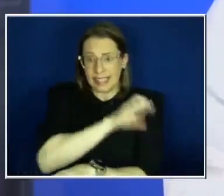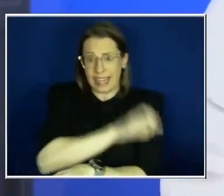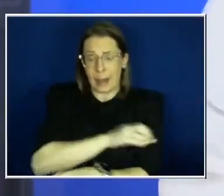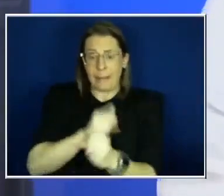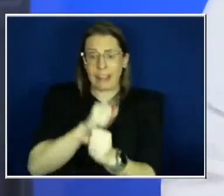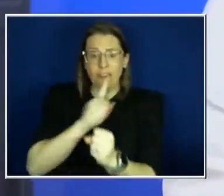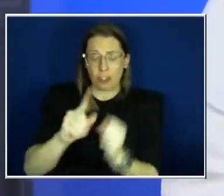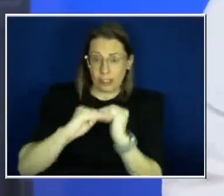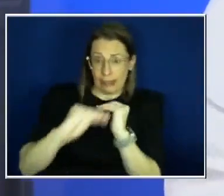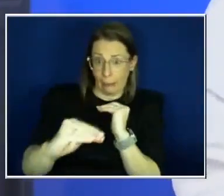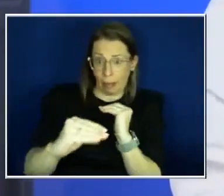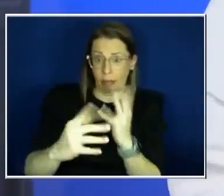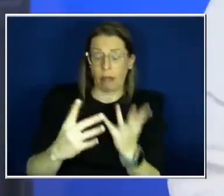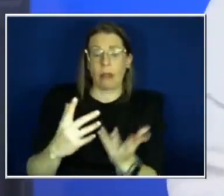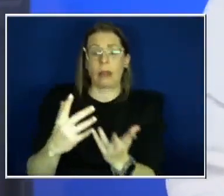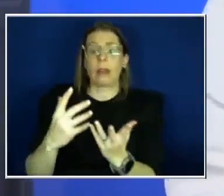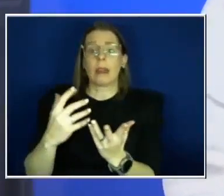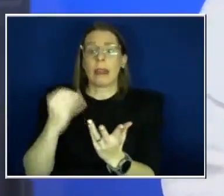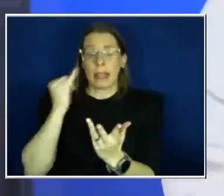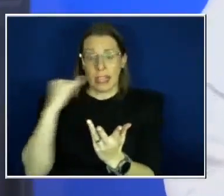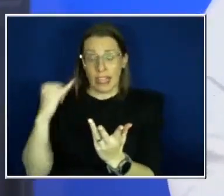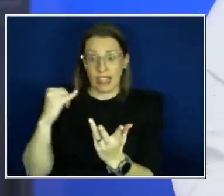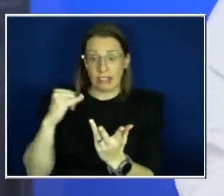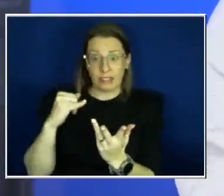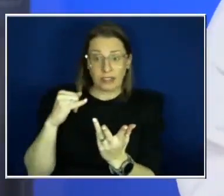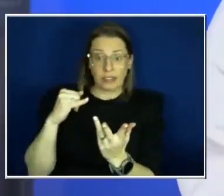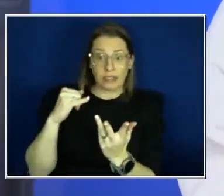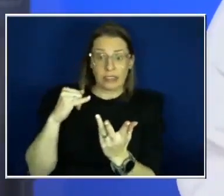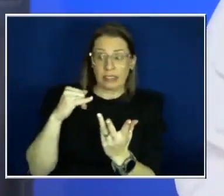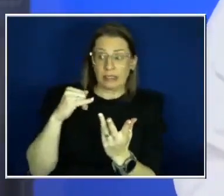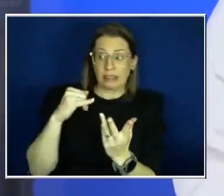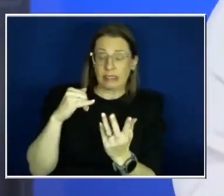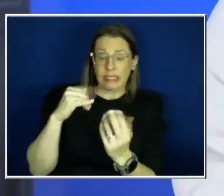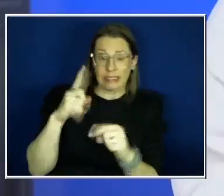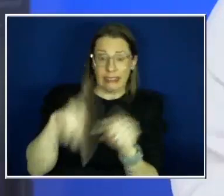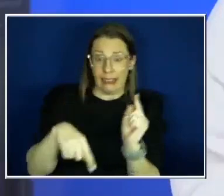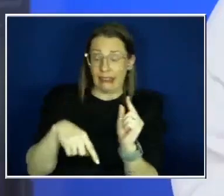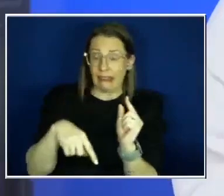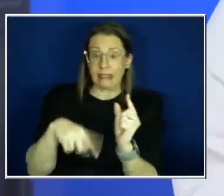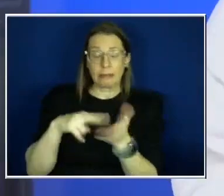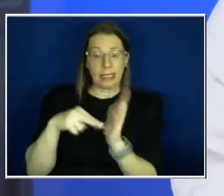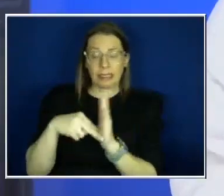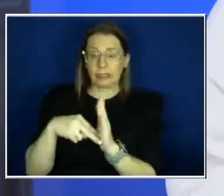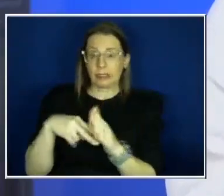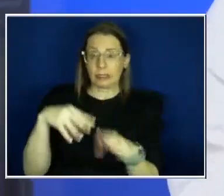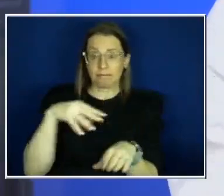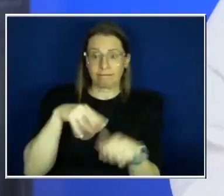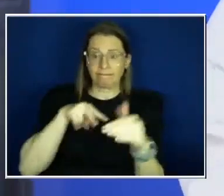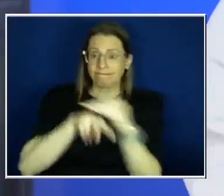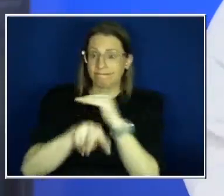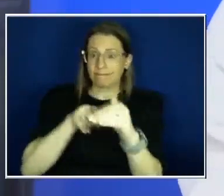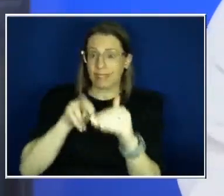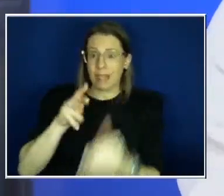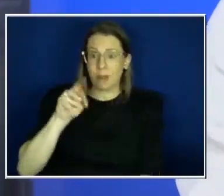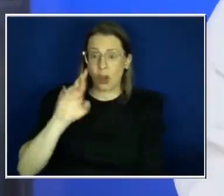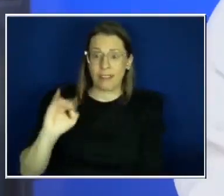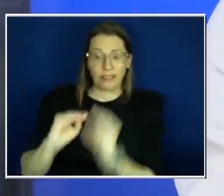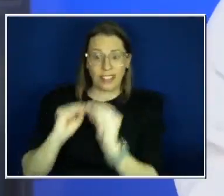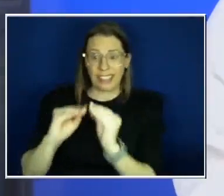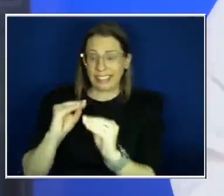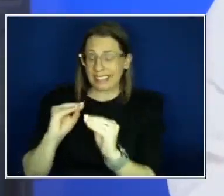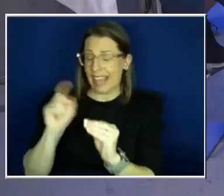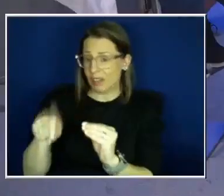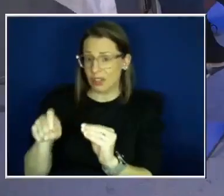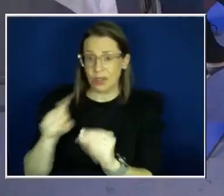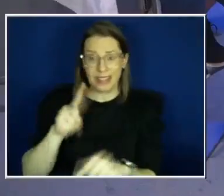and they do before we get more images like an MRI. But this is one you can't play through. This is one you have to fix, and so they can perform at their high level like they do. And not make